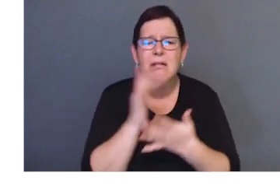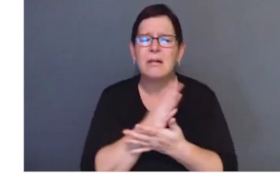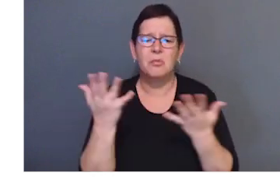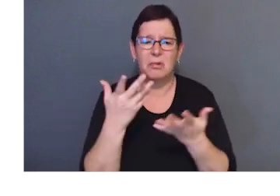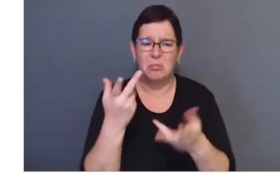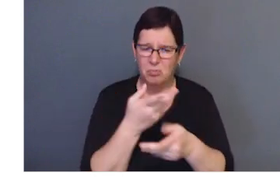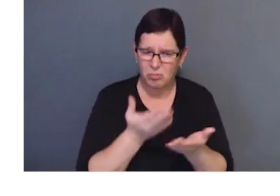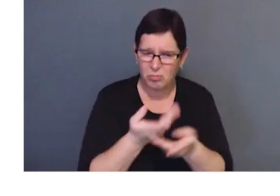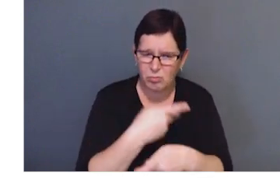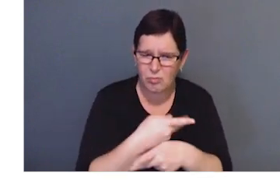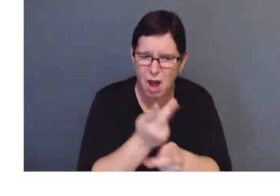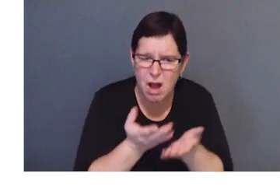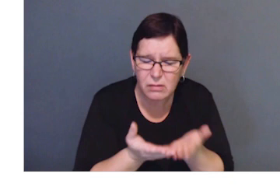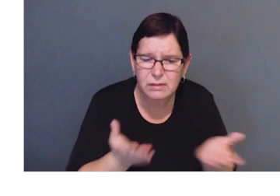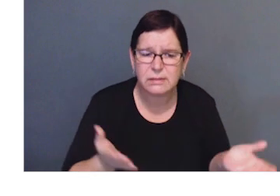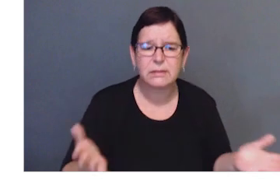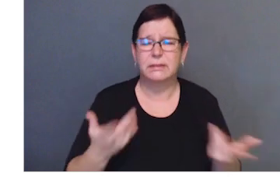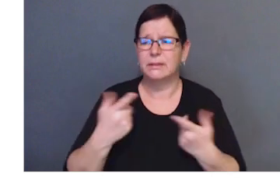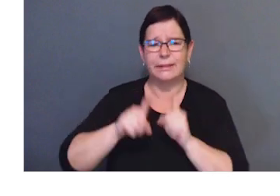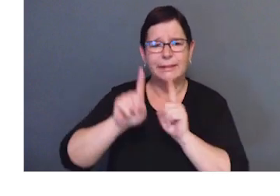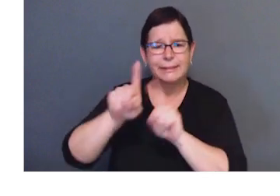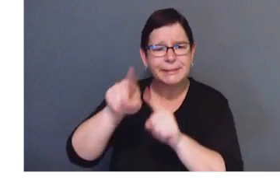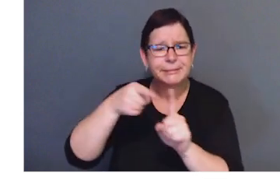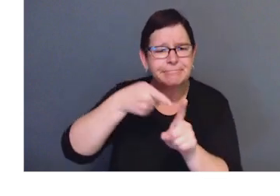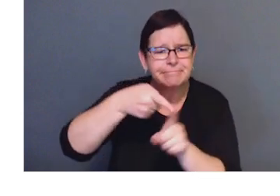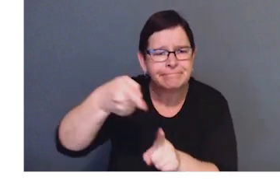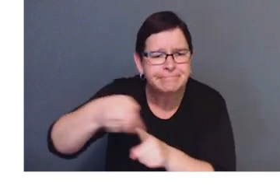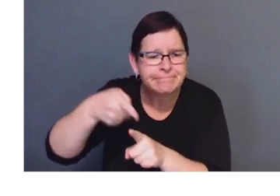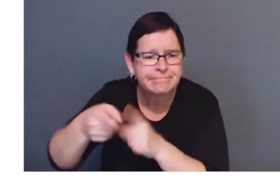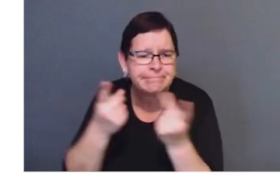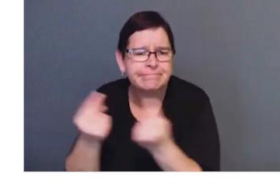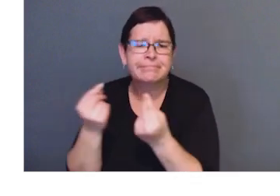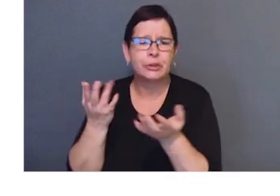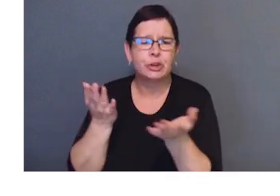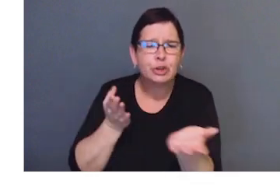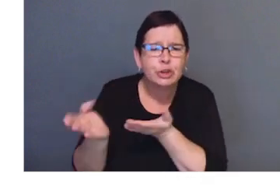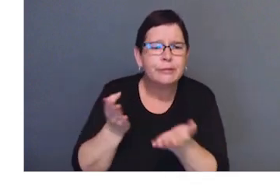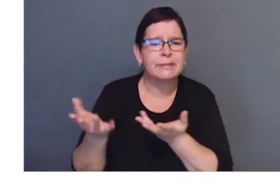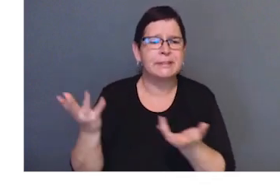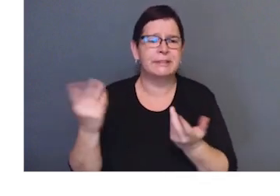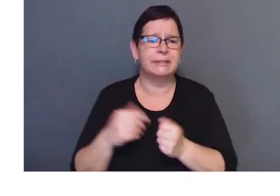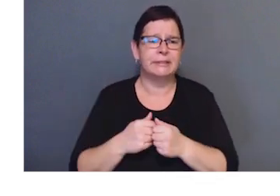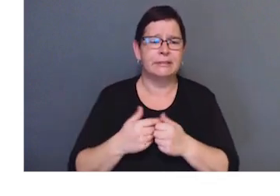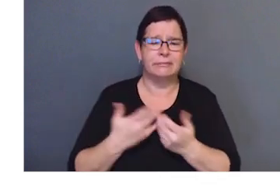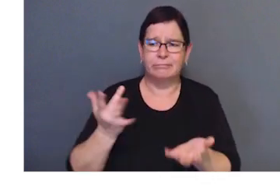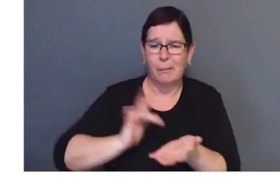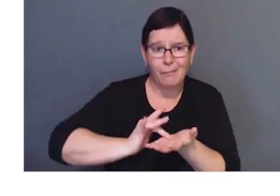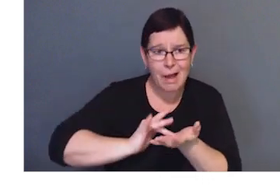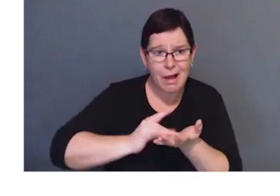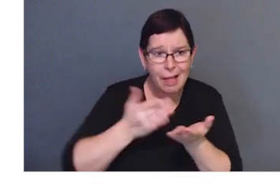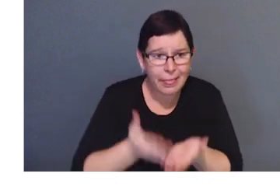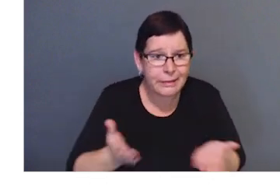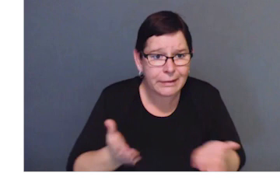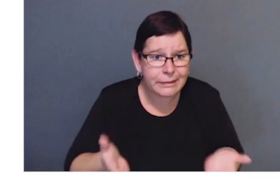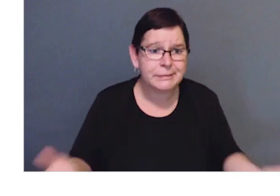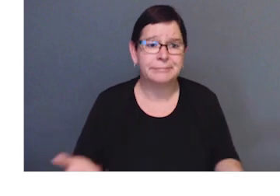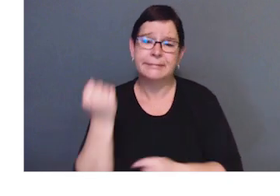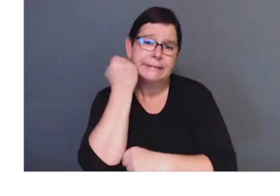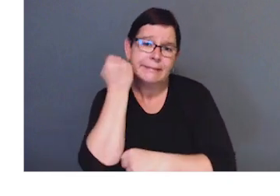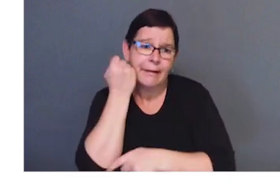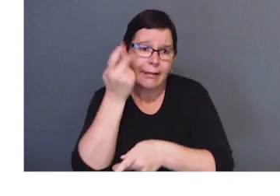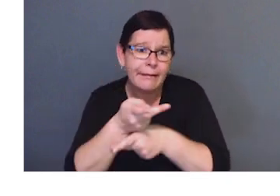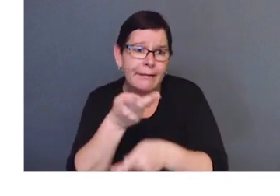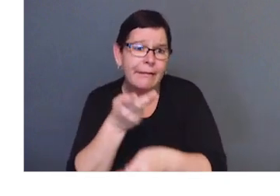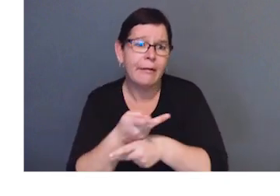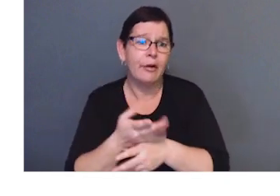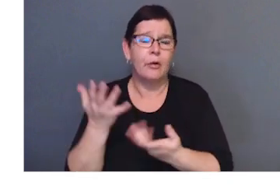travel expenses. But you can only claim the part of an eligible expense for which you have not been or will not